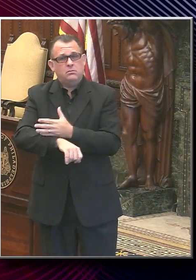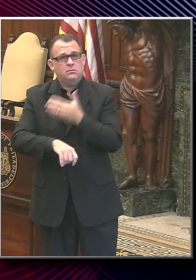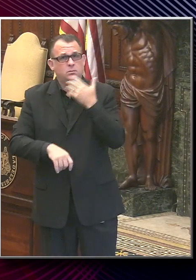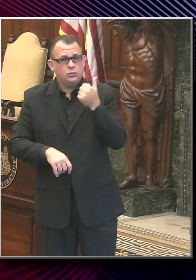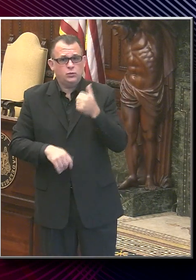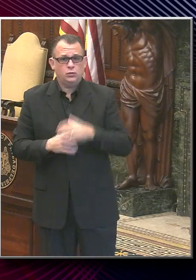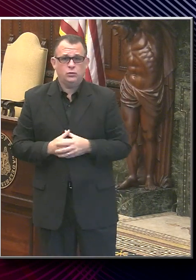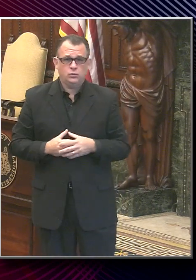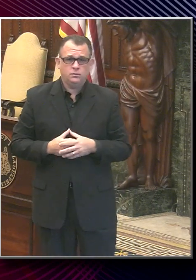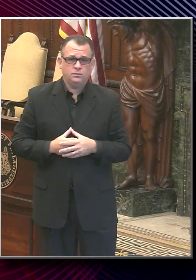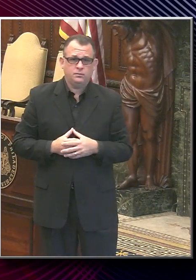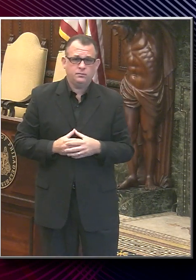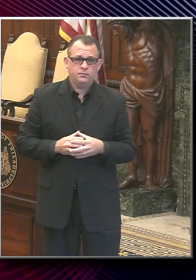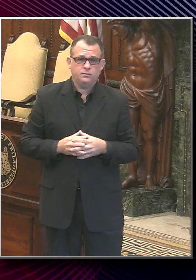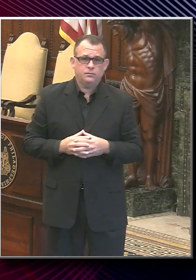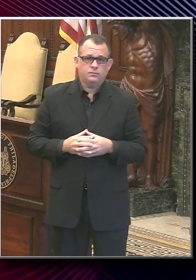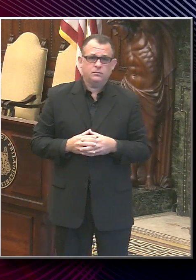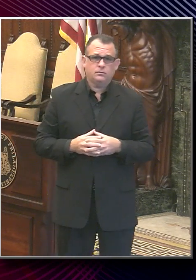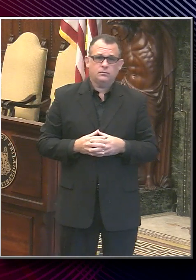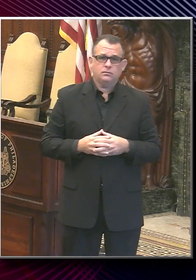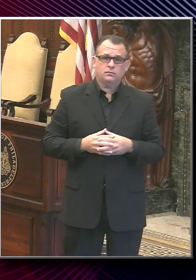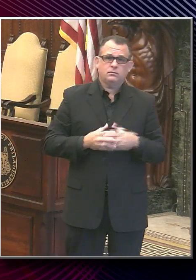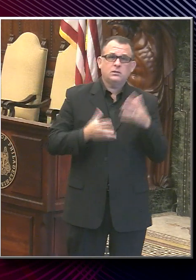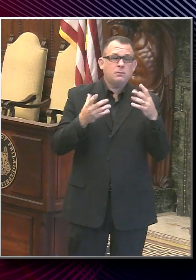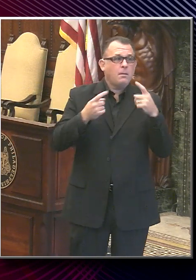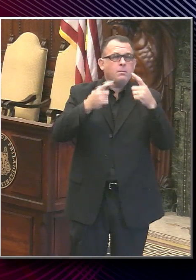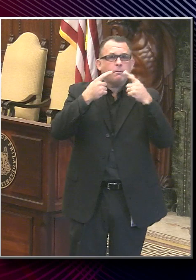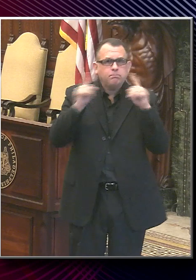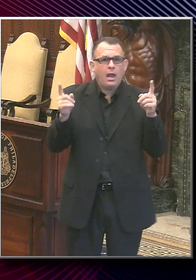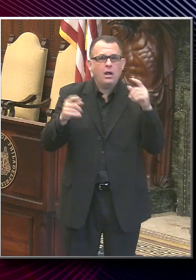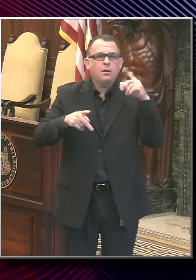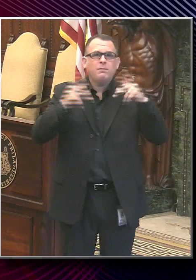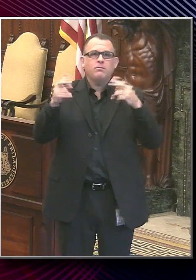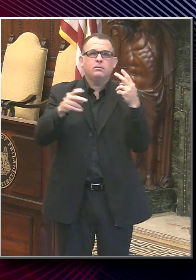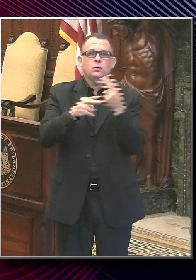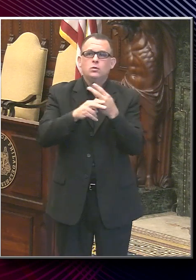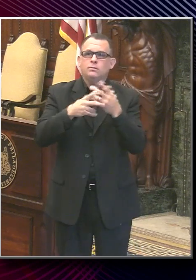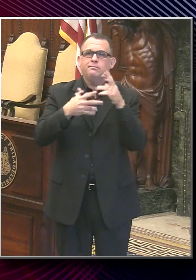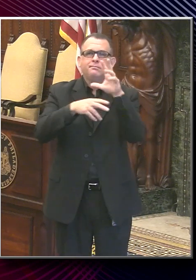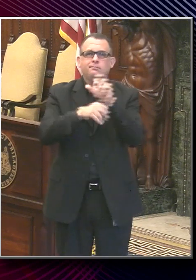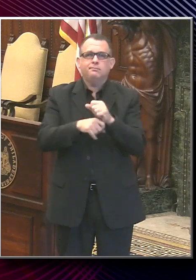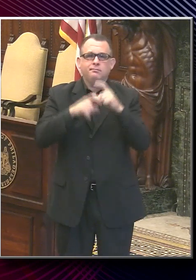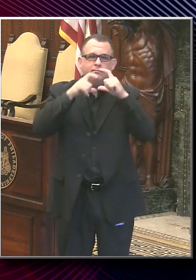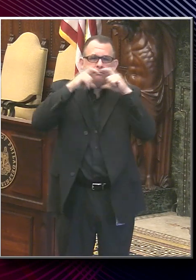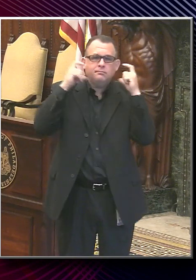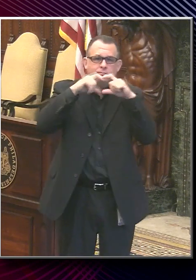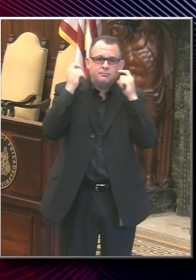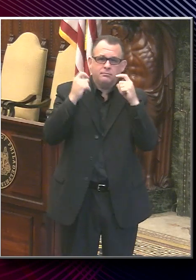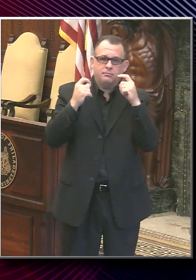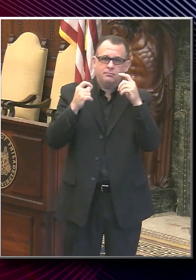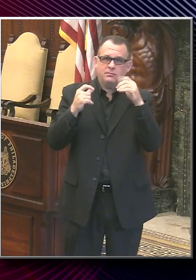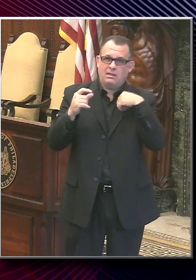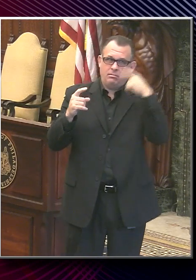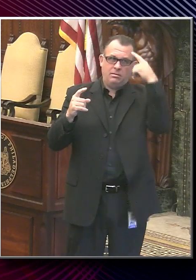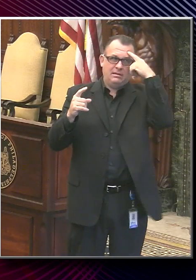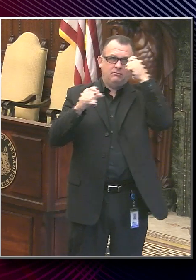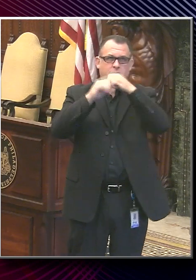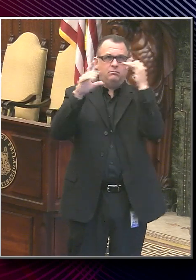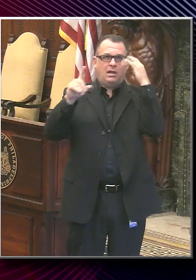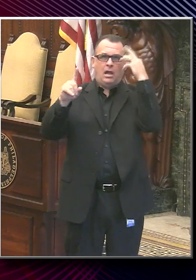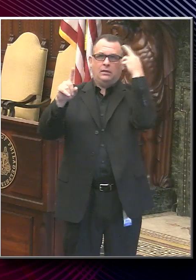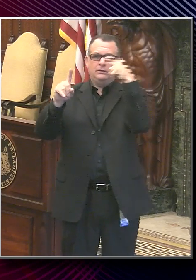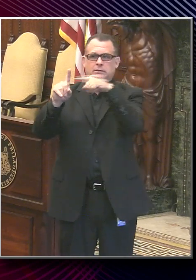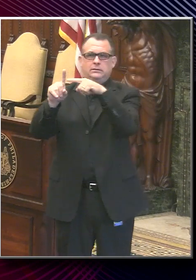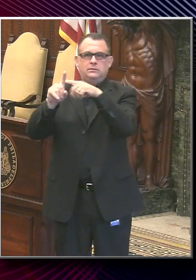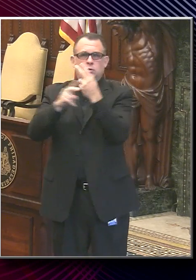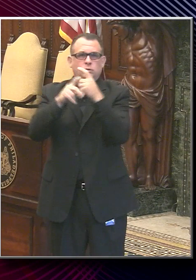say that maybe people are finally coming around to accept the idea that they need to wear masks. And mask use has gotten high enough that it's really making a